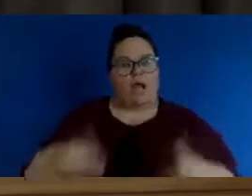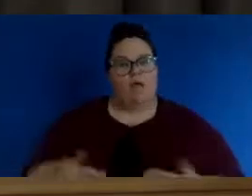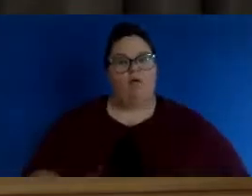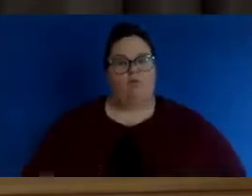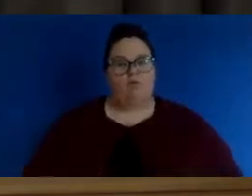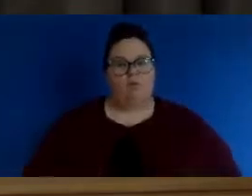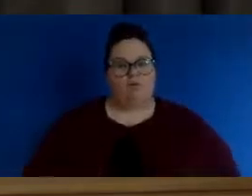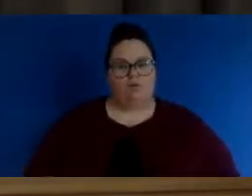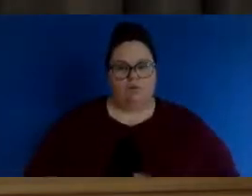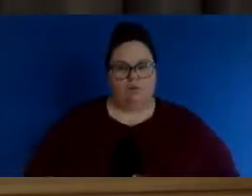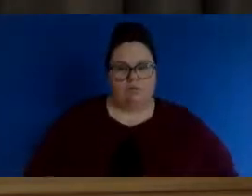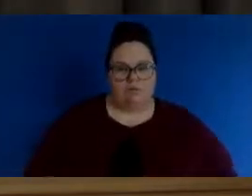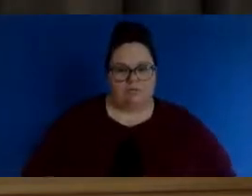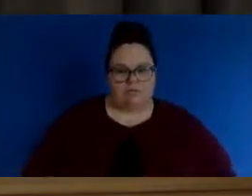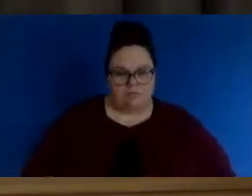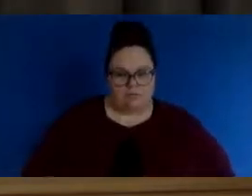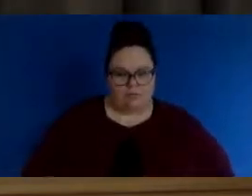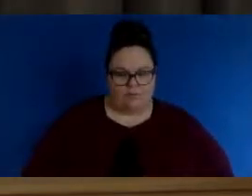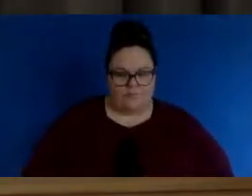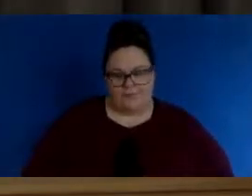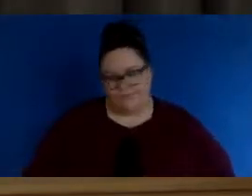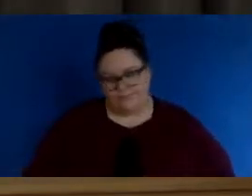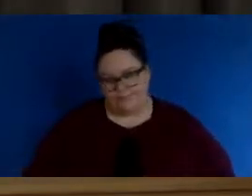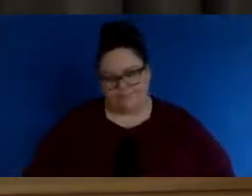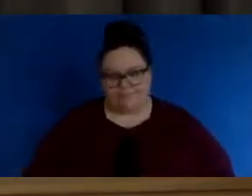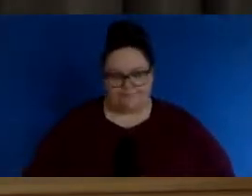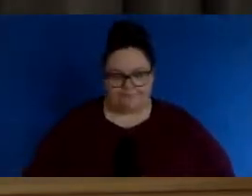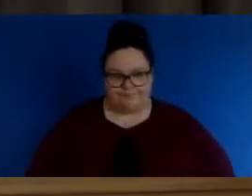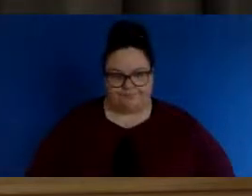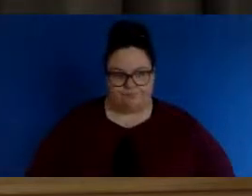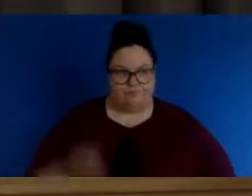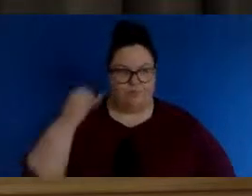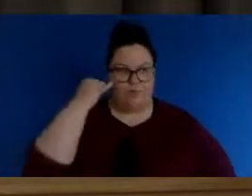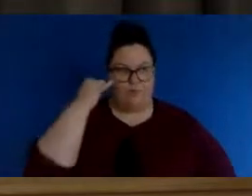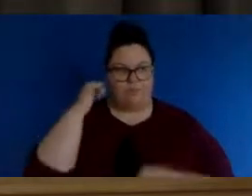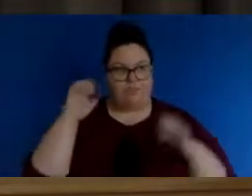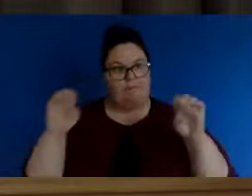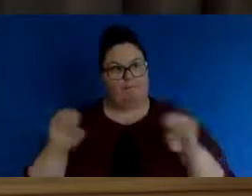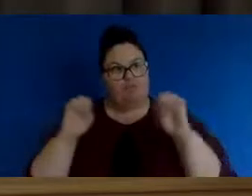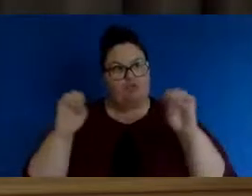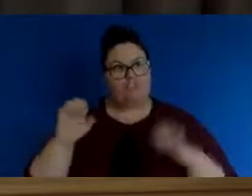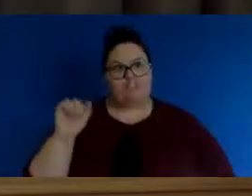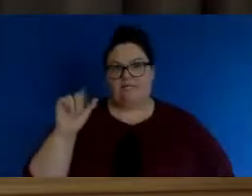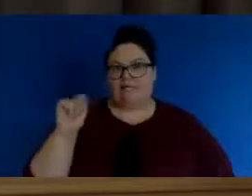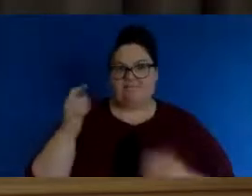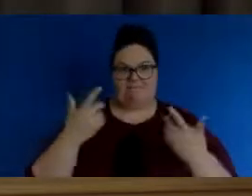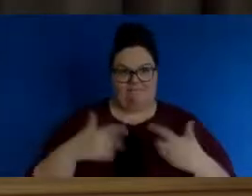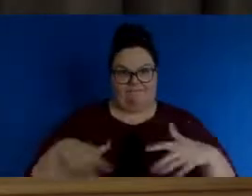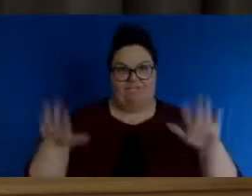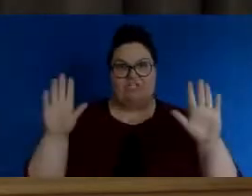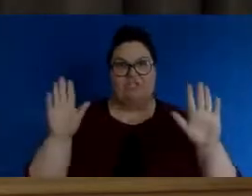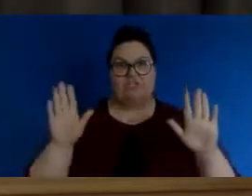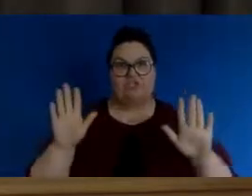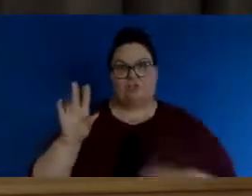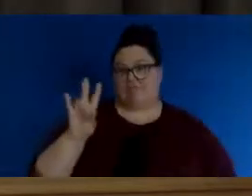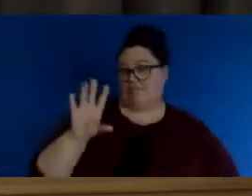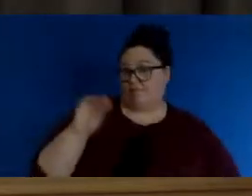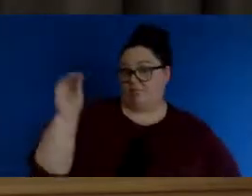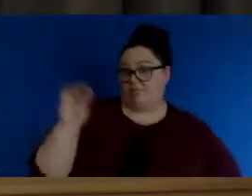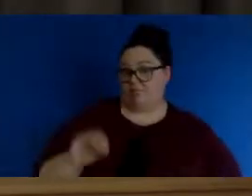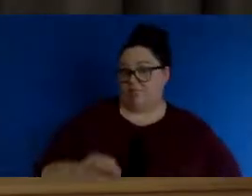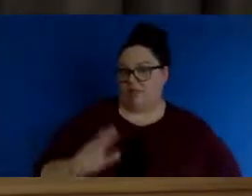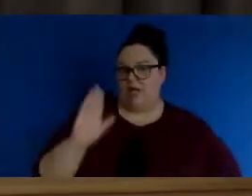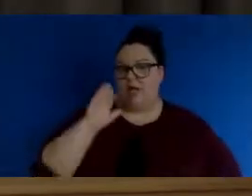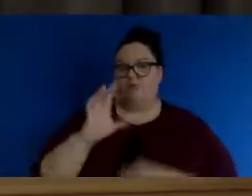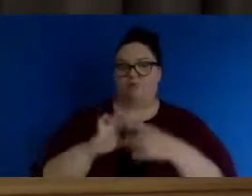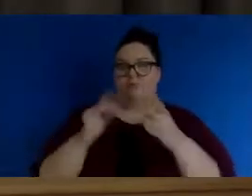responsibilities. So what I'm going to say is that if there isn't an emergency order, I'm going to say that our public